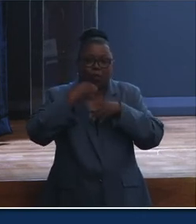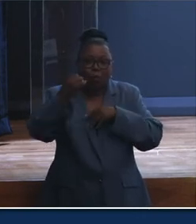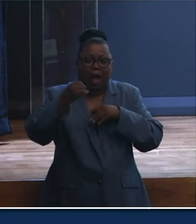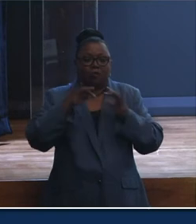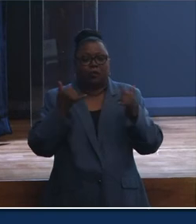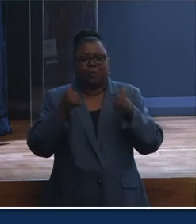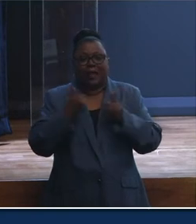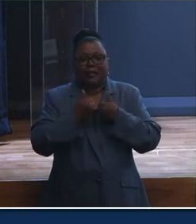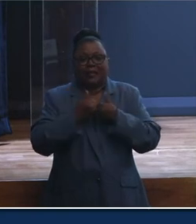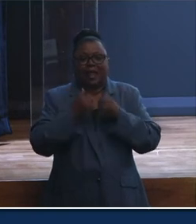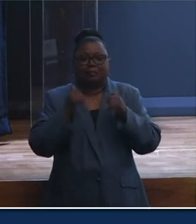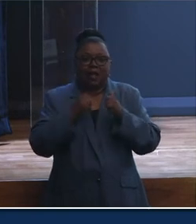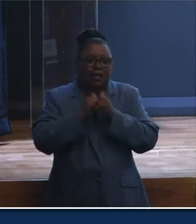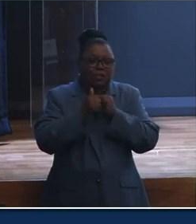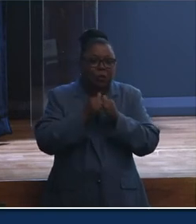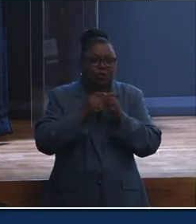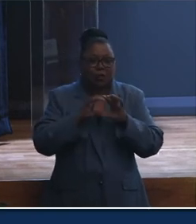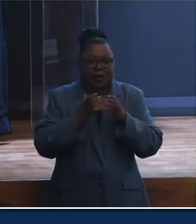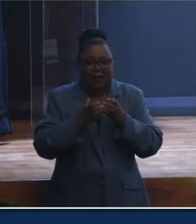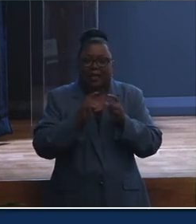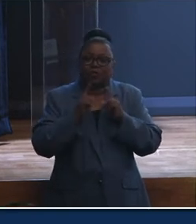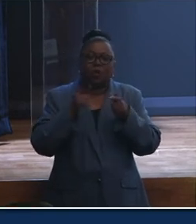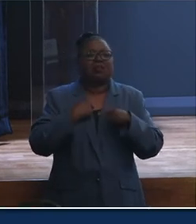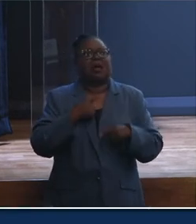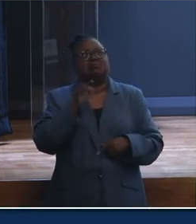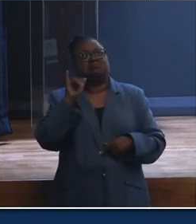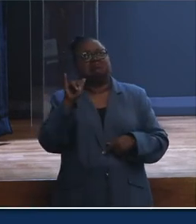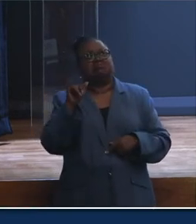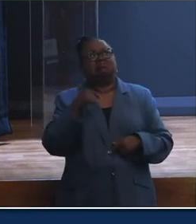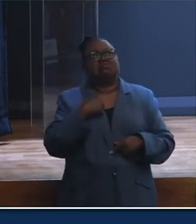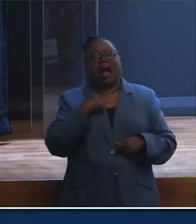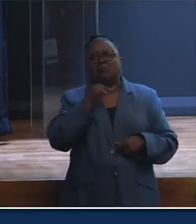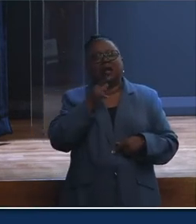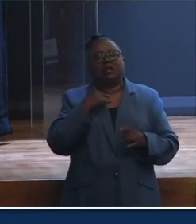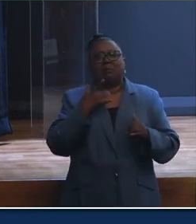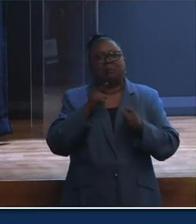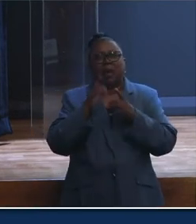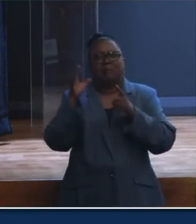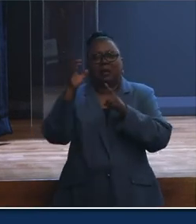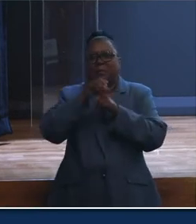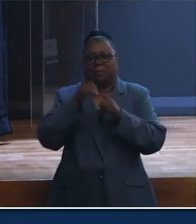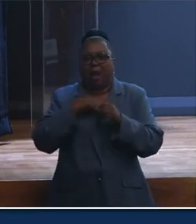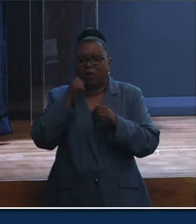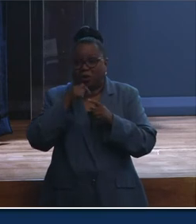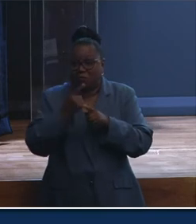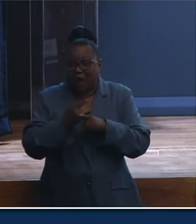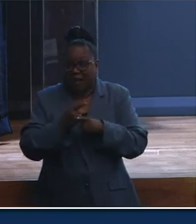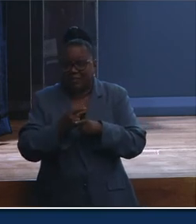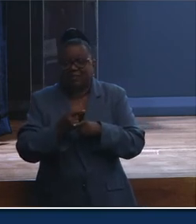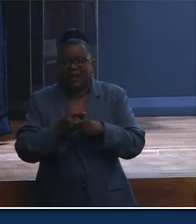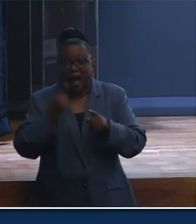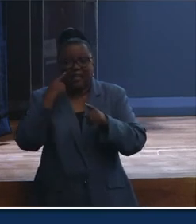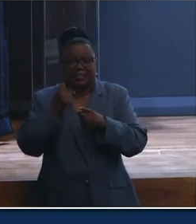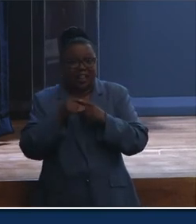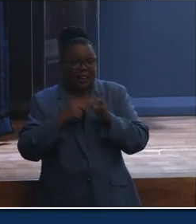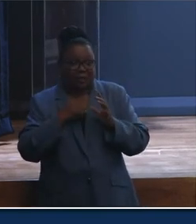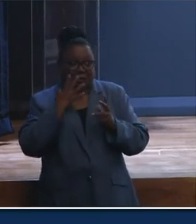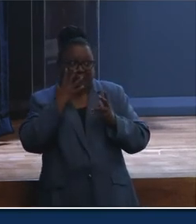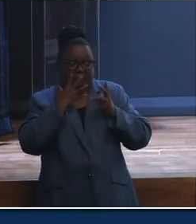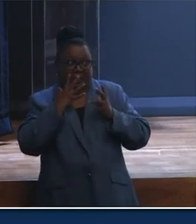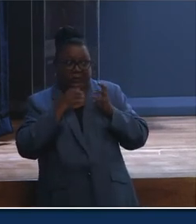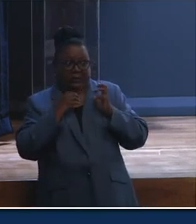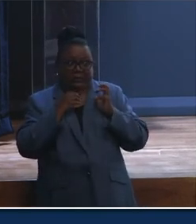and you're playing a game or playing a sport or in class and you're going like, I'm not going to get beat by a girl? Right? I'm seeing a little bit of